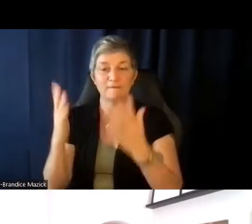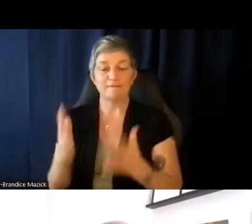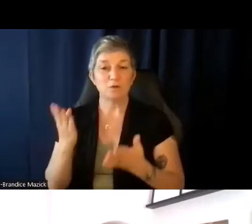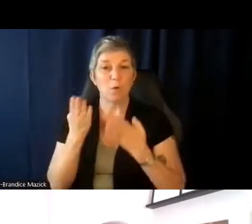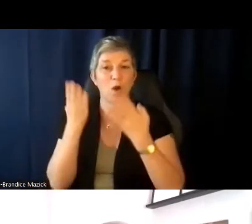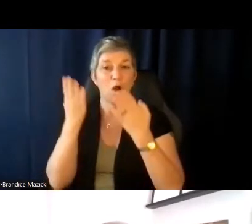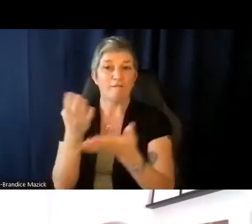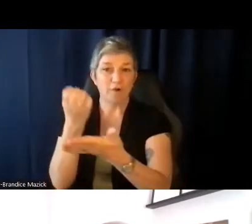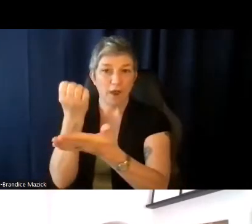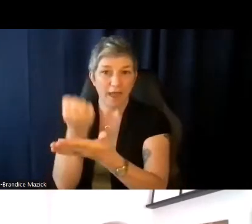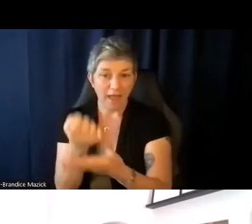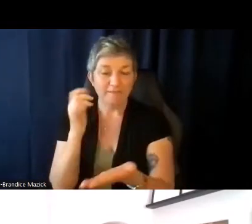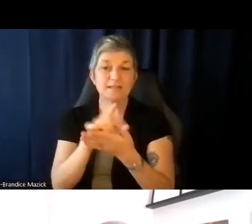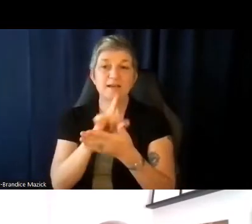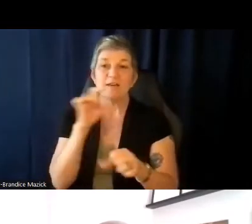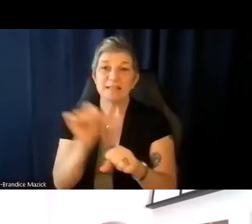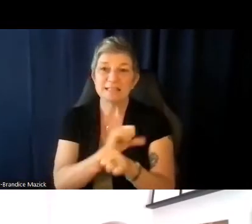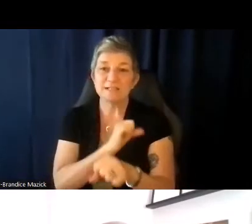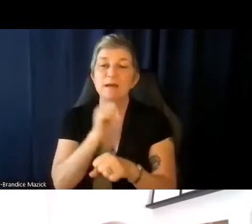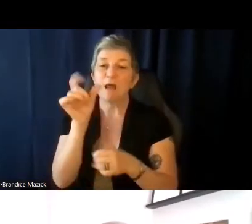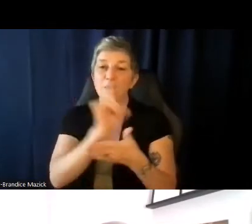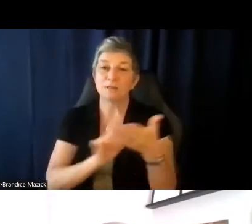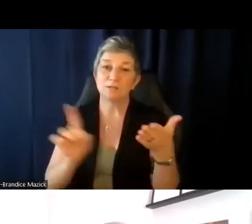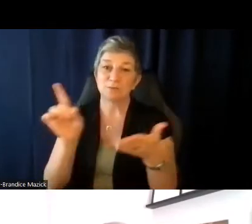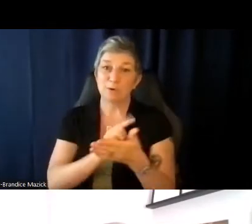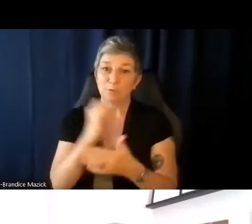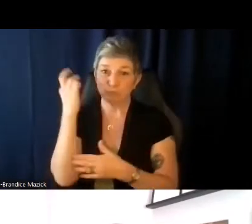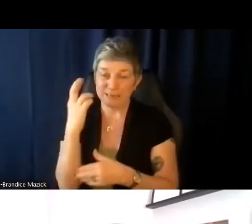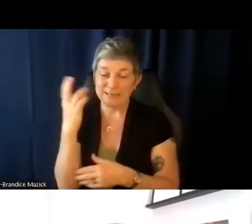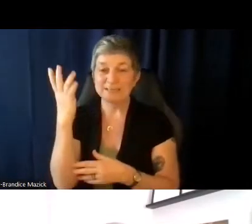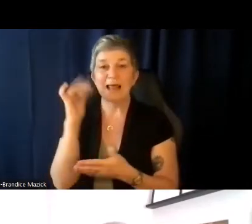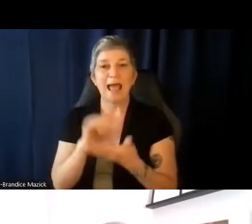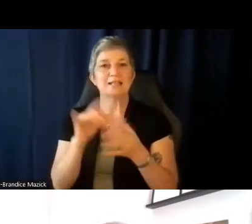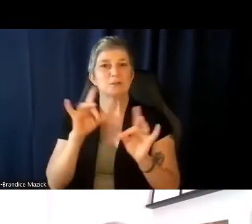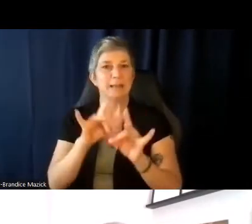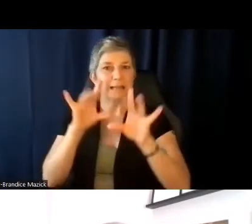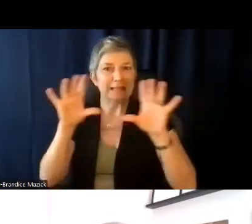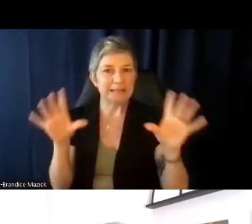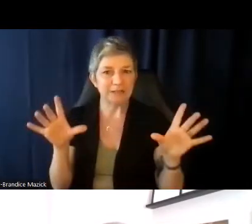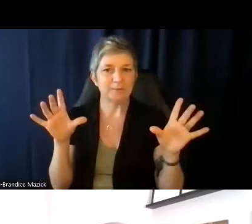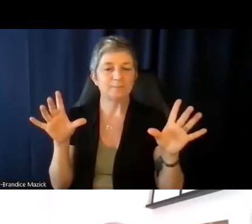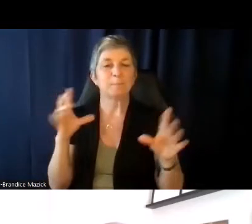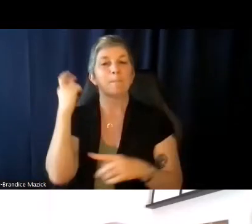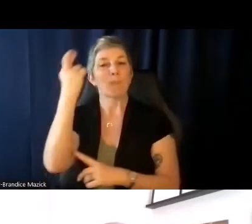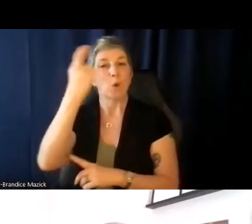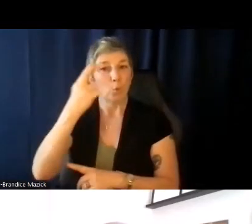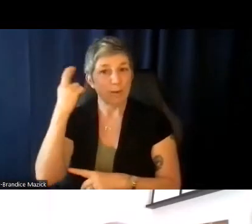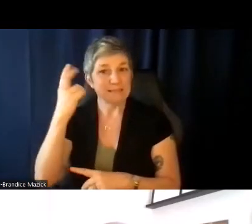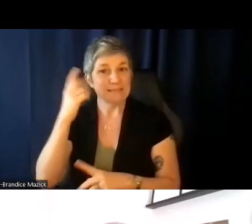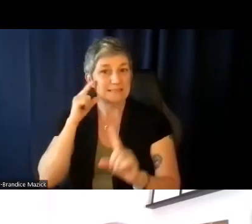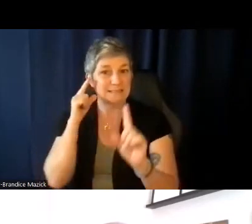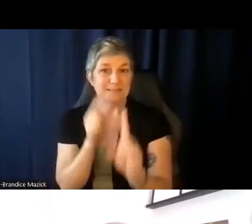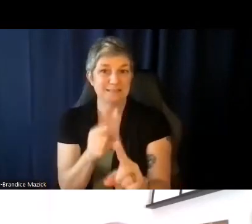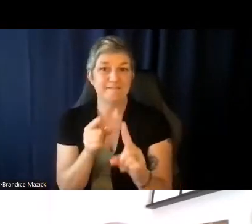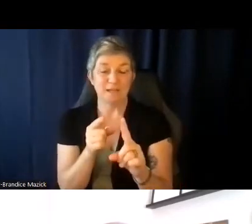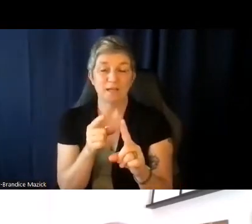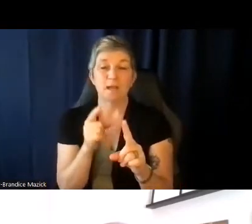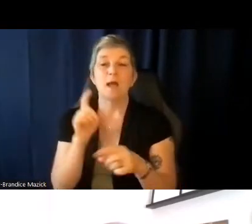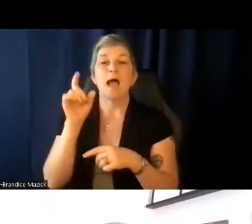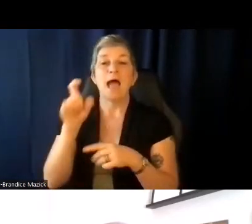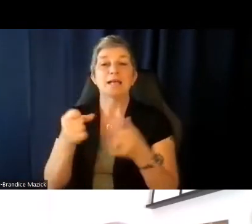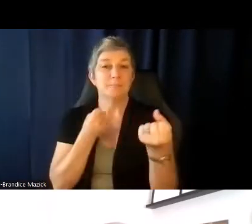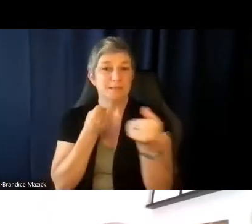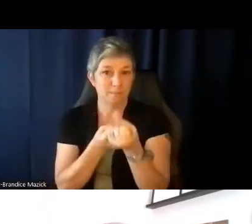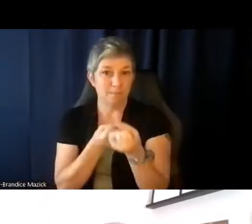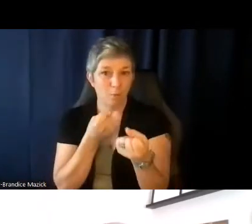evidence of a legitimate non-discriminatory reason, which has to be clear, it has to be reasonably specific, and it has to be supported